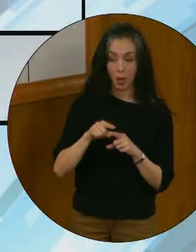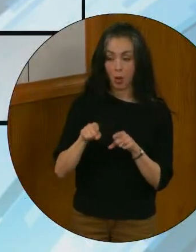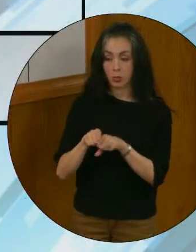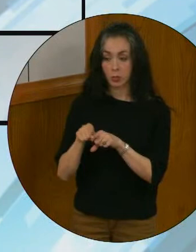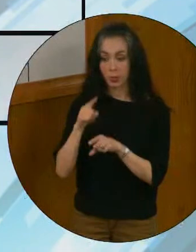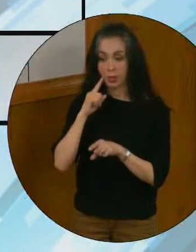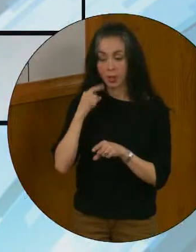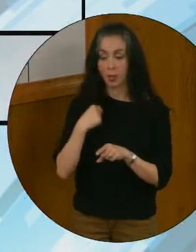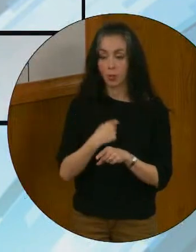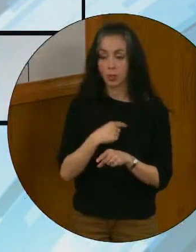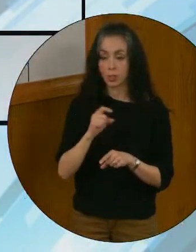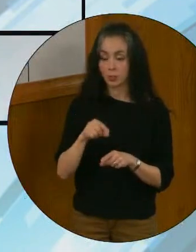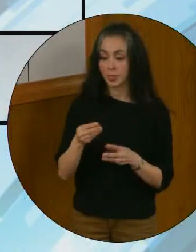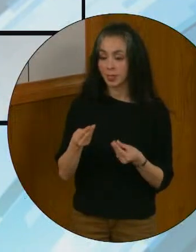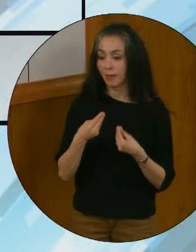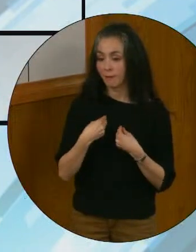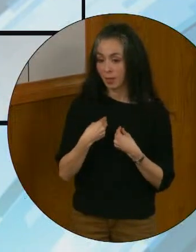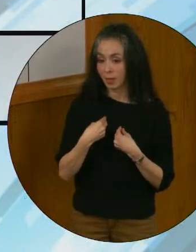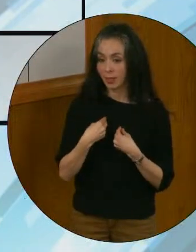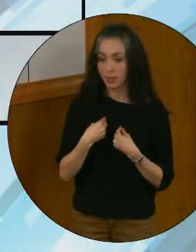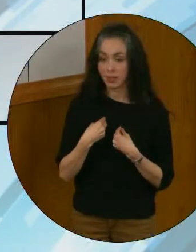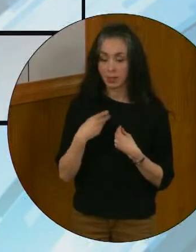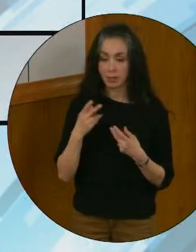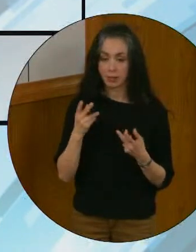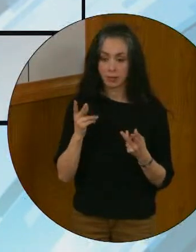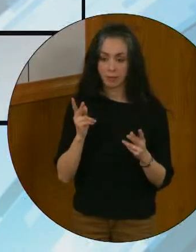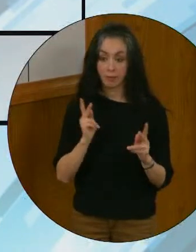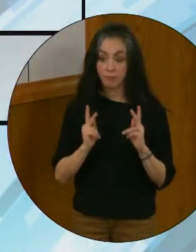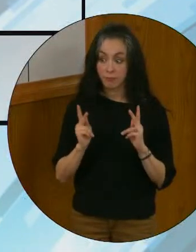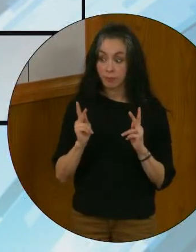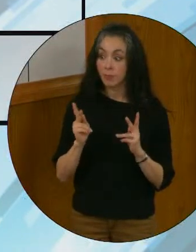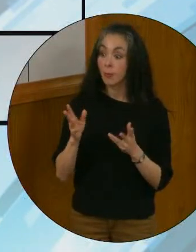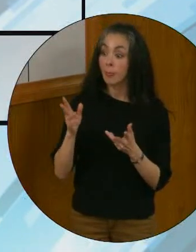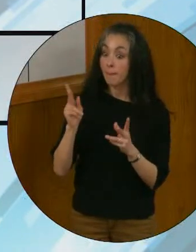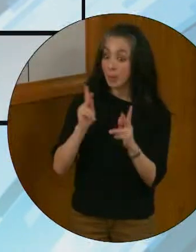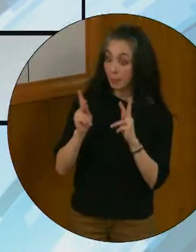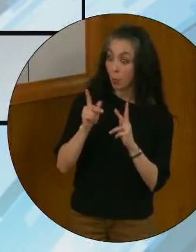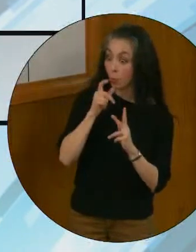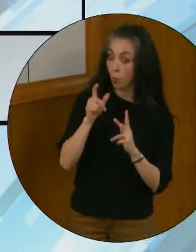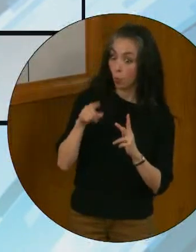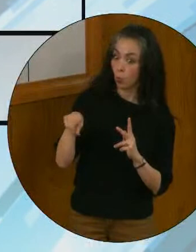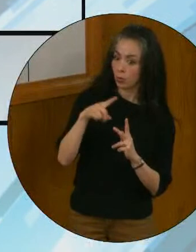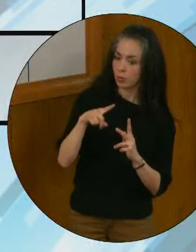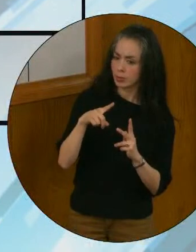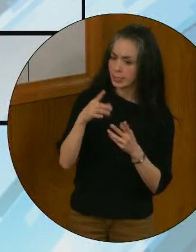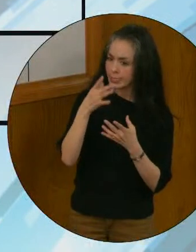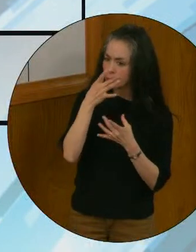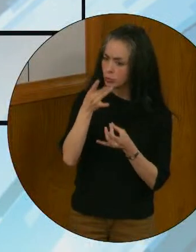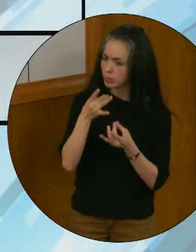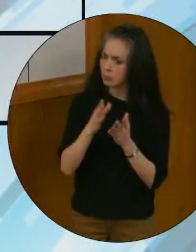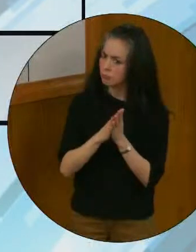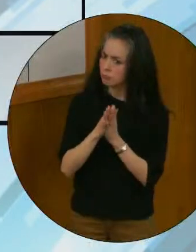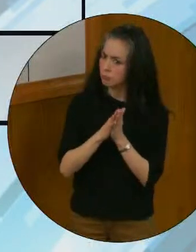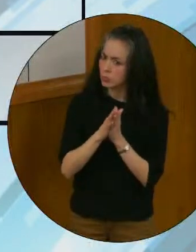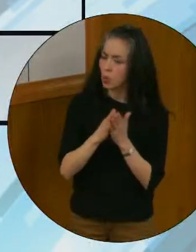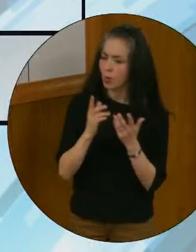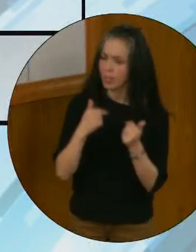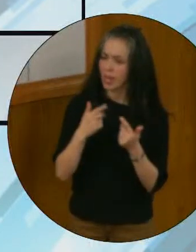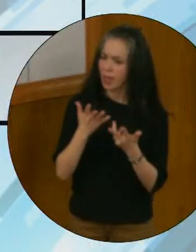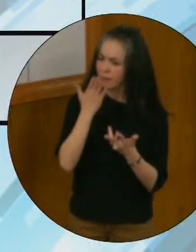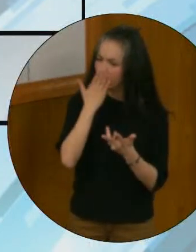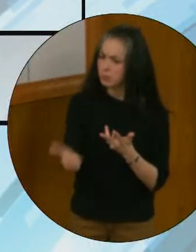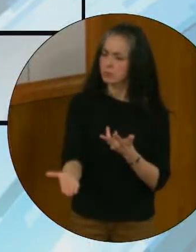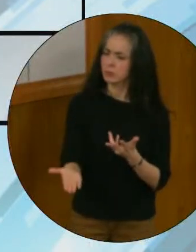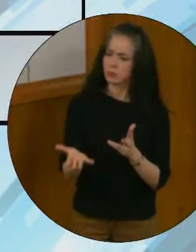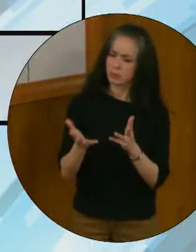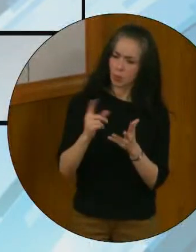be given folks that have shown interest so that we can have quality conversations when it's time